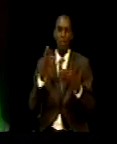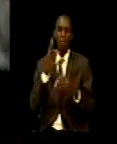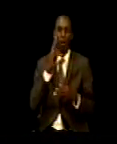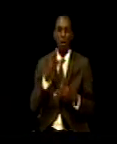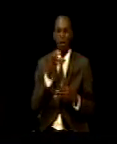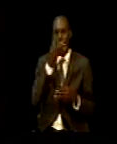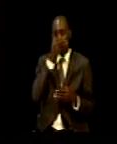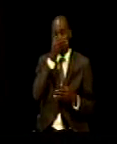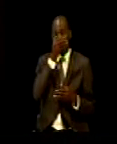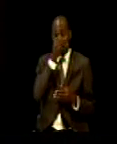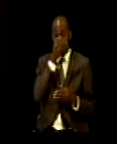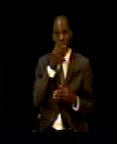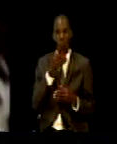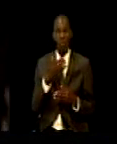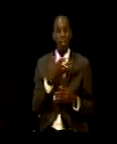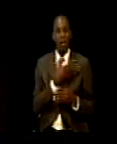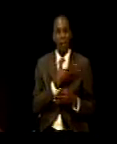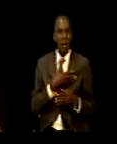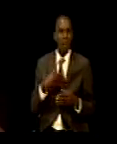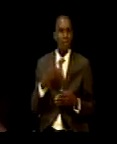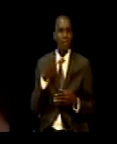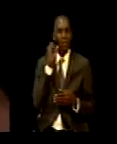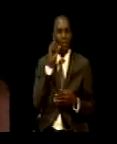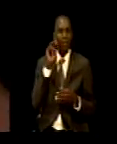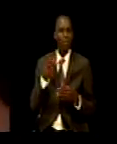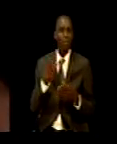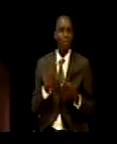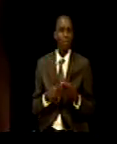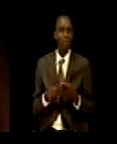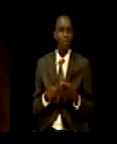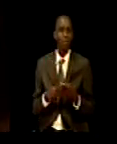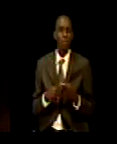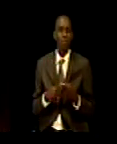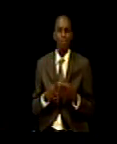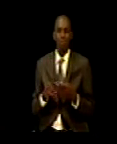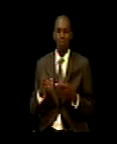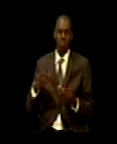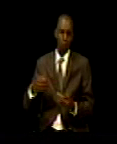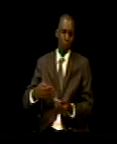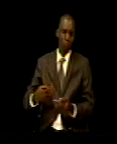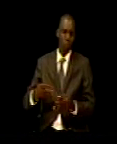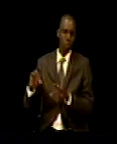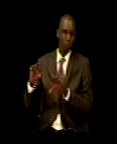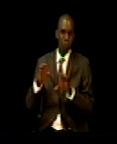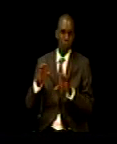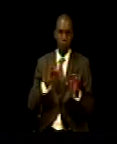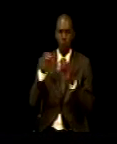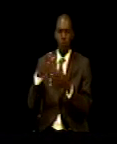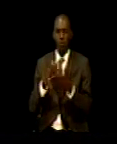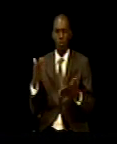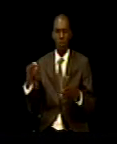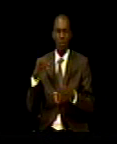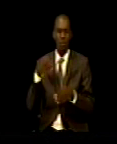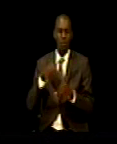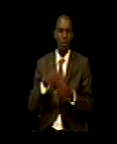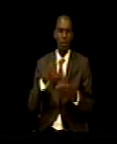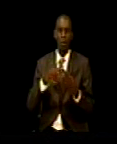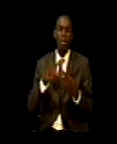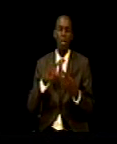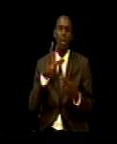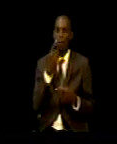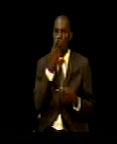comatose, we had to pass a feeding tube, we call it nasogastric tube, through that connected the nose, the mouth,